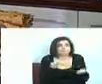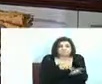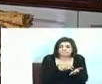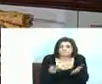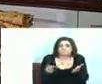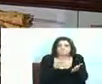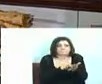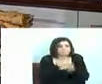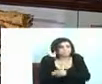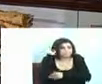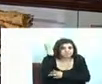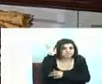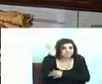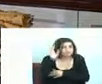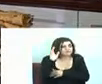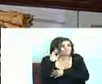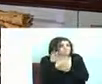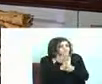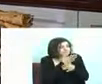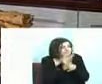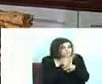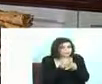love is for everyone,